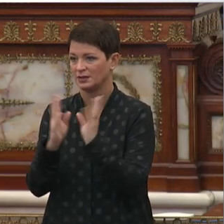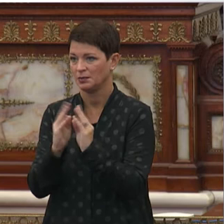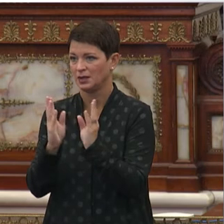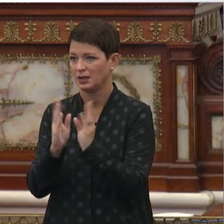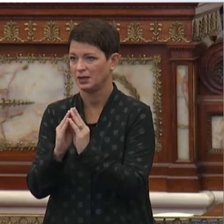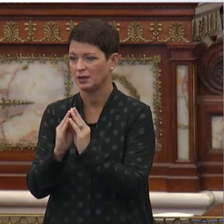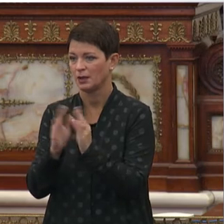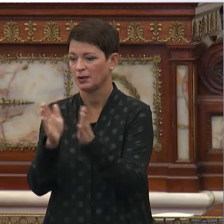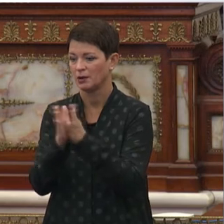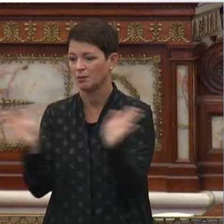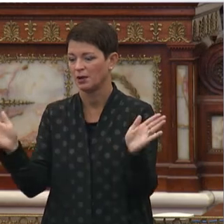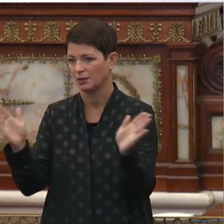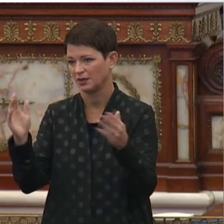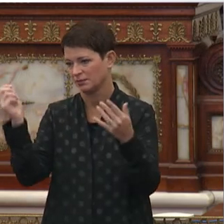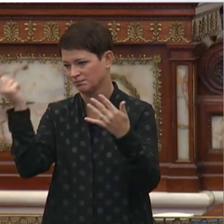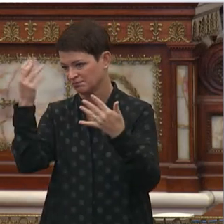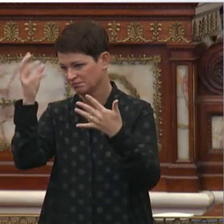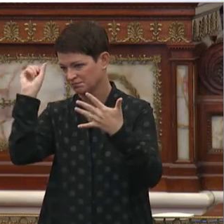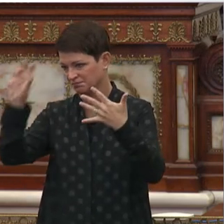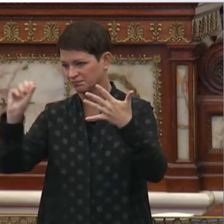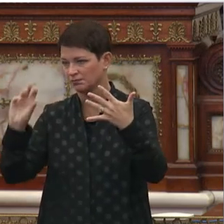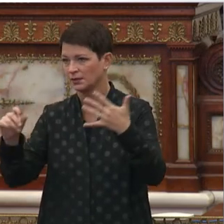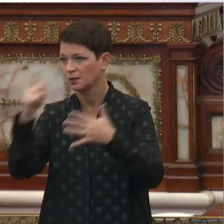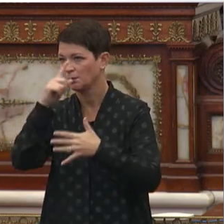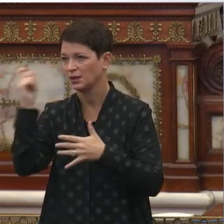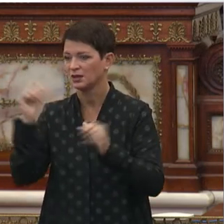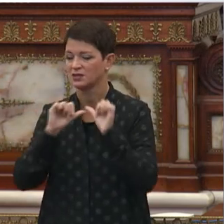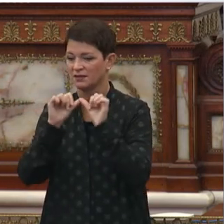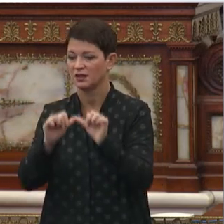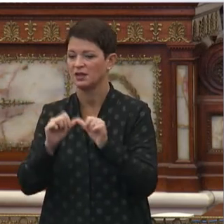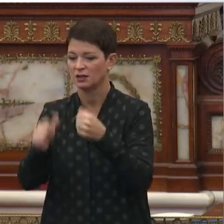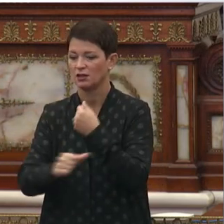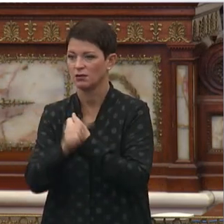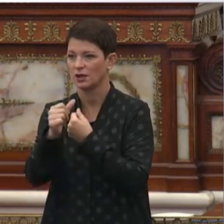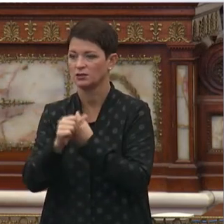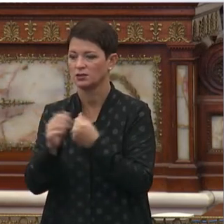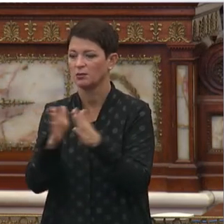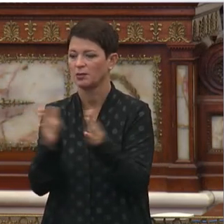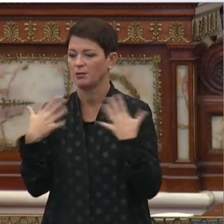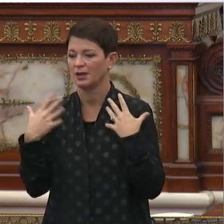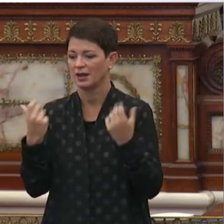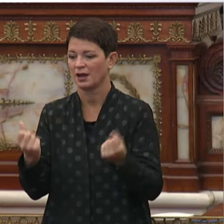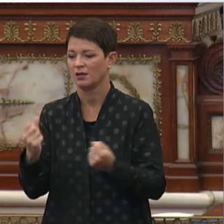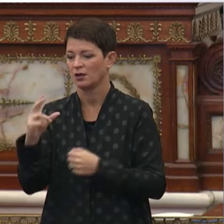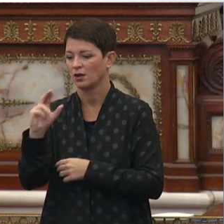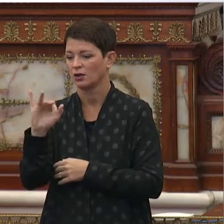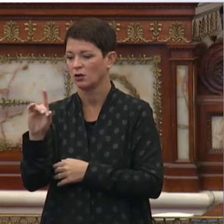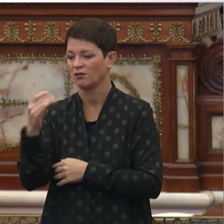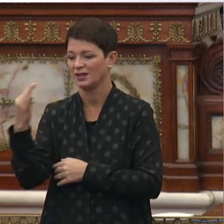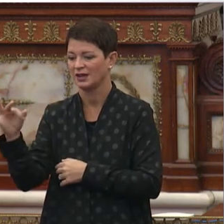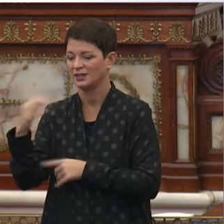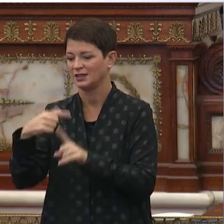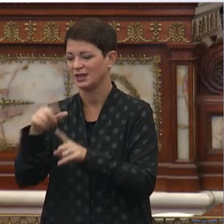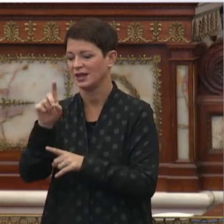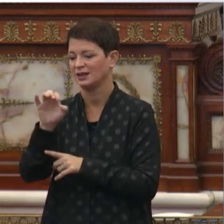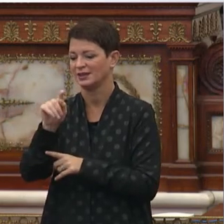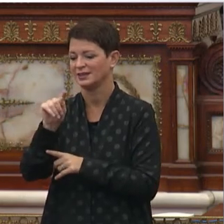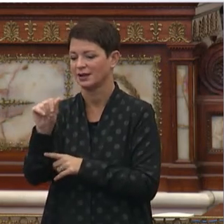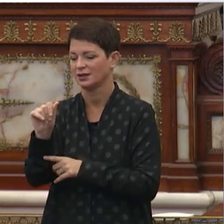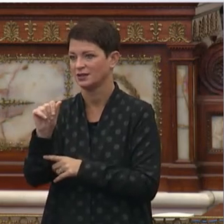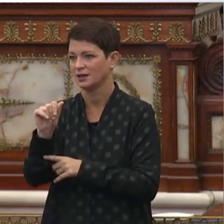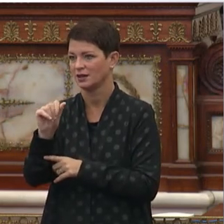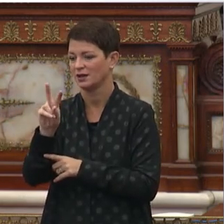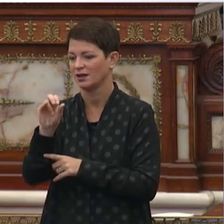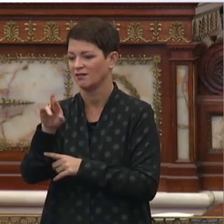a couple of announcements. Due to the continuing threat to public health, COVID-19, and the Delta variant, City Council is